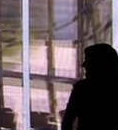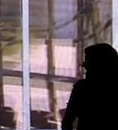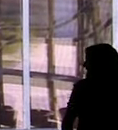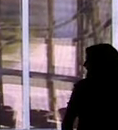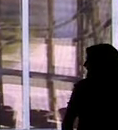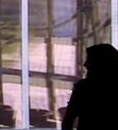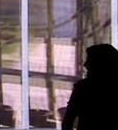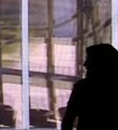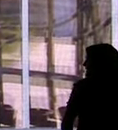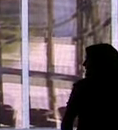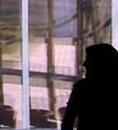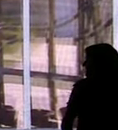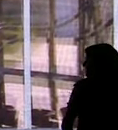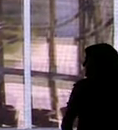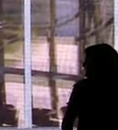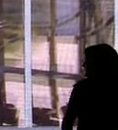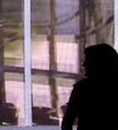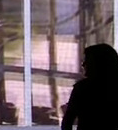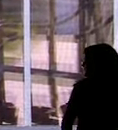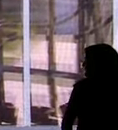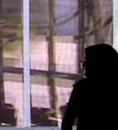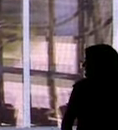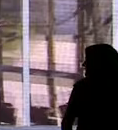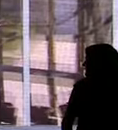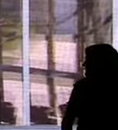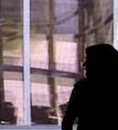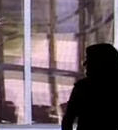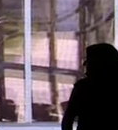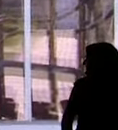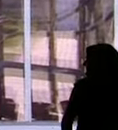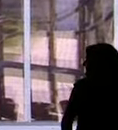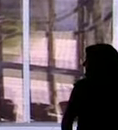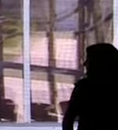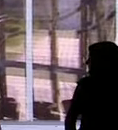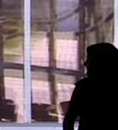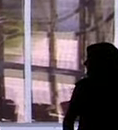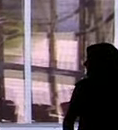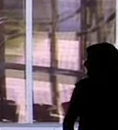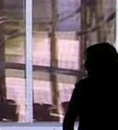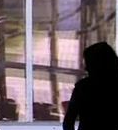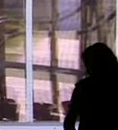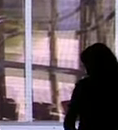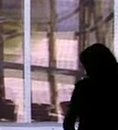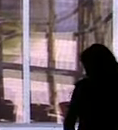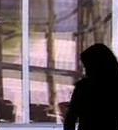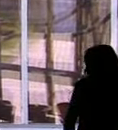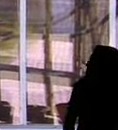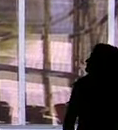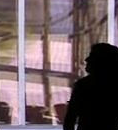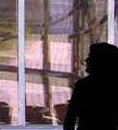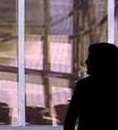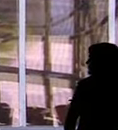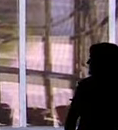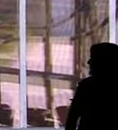a great platform to represent people with disabilities, proving the world that there is no limits,